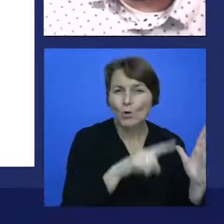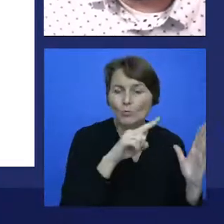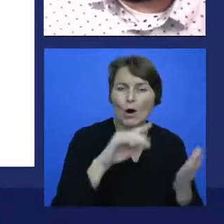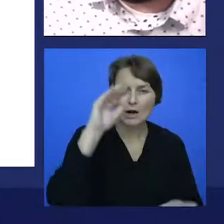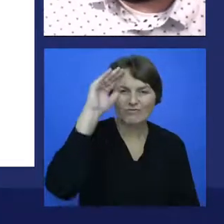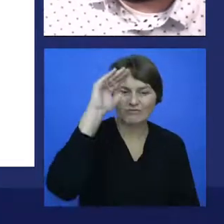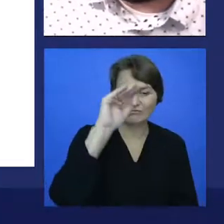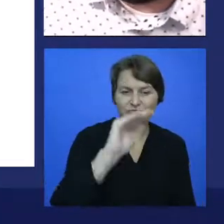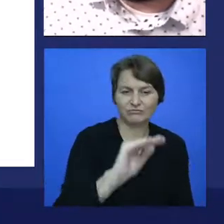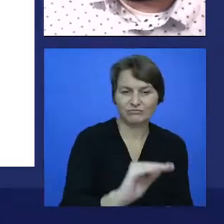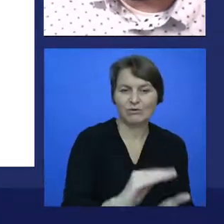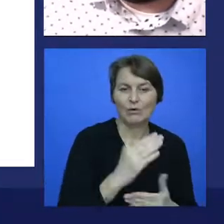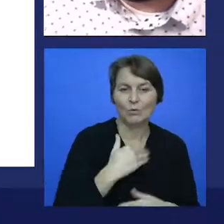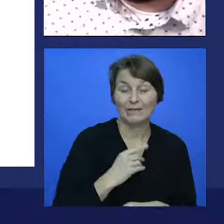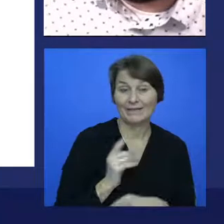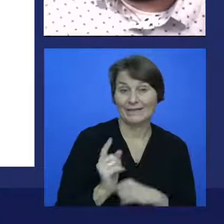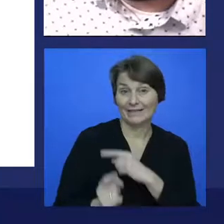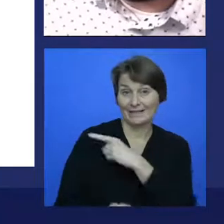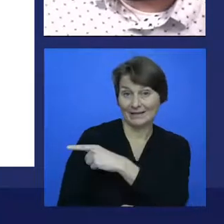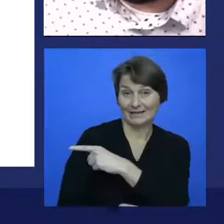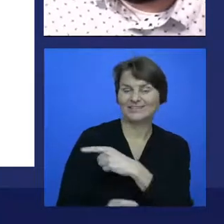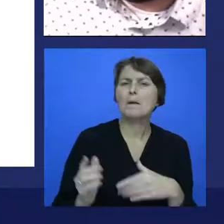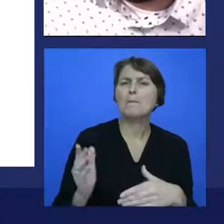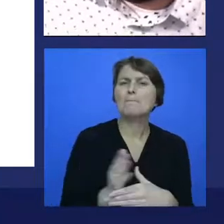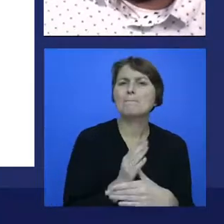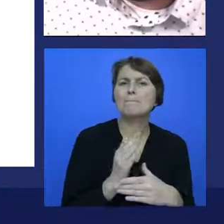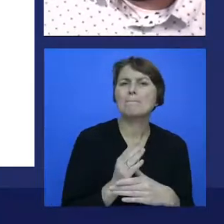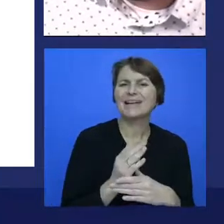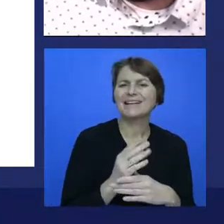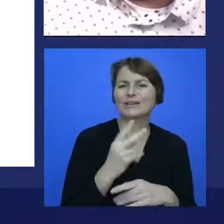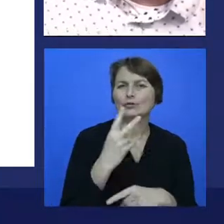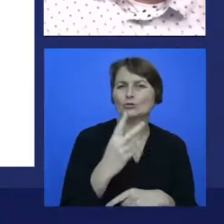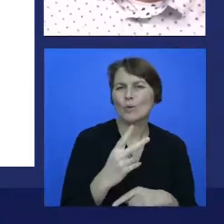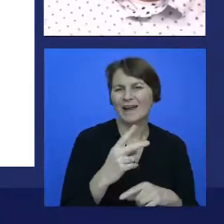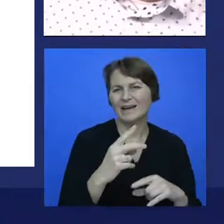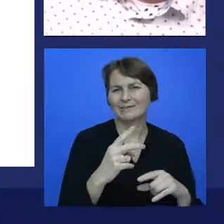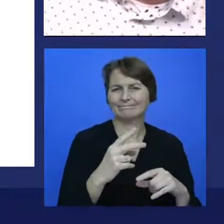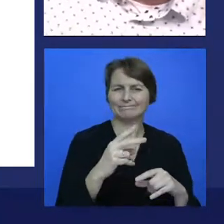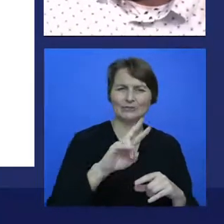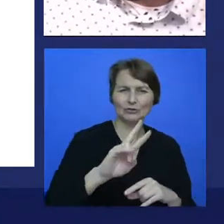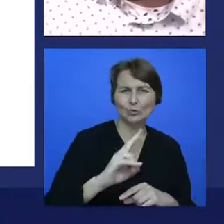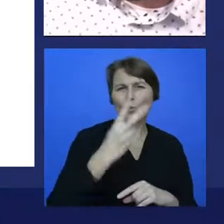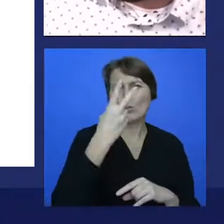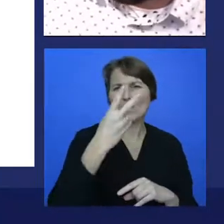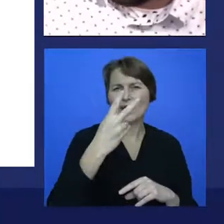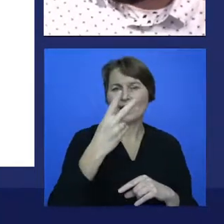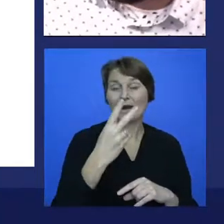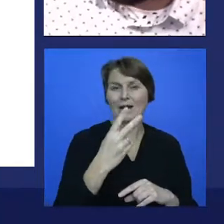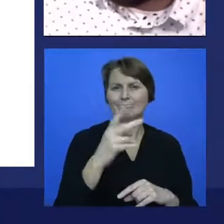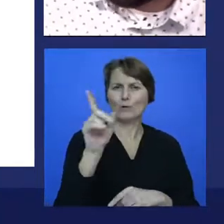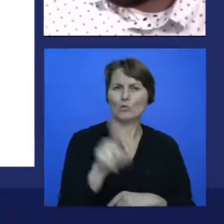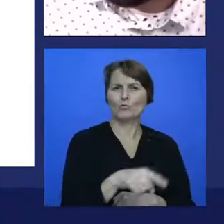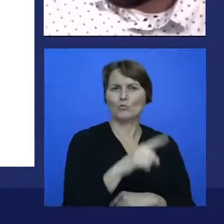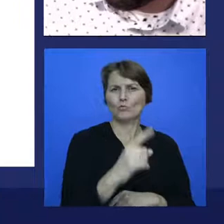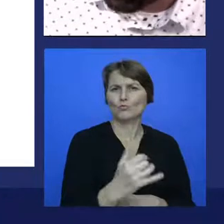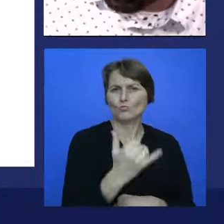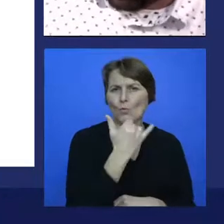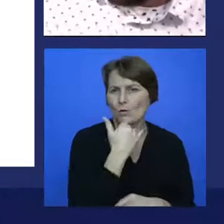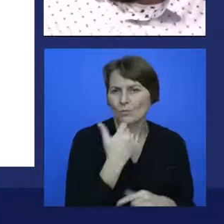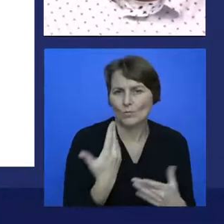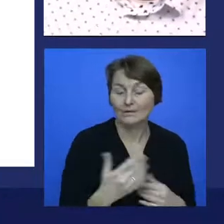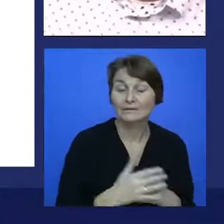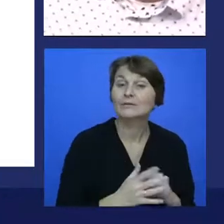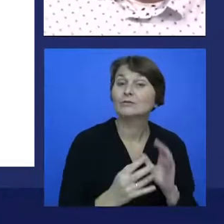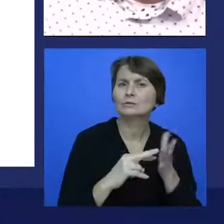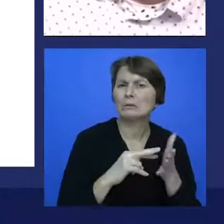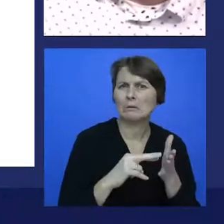called the mean squared error, and it looks complicated, but it's not. Mean squared error basically means if I were to take the answer,